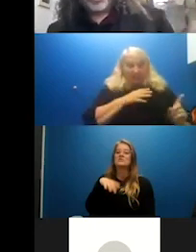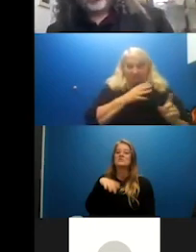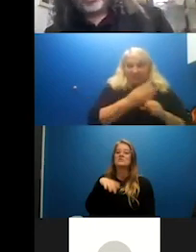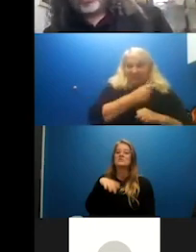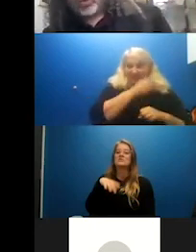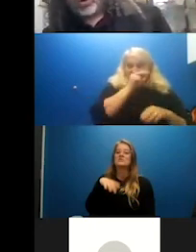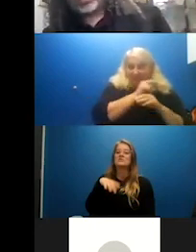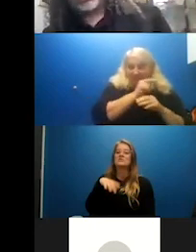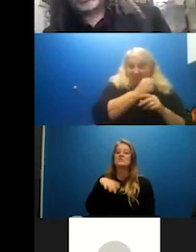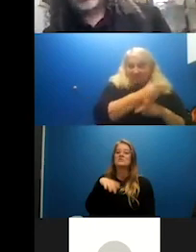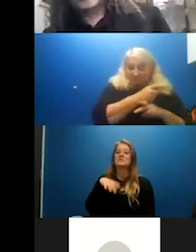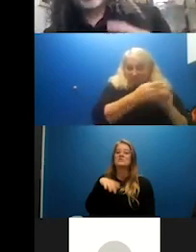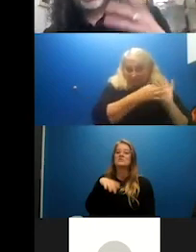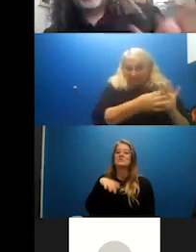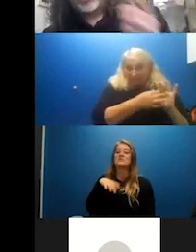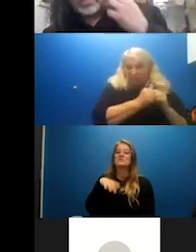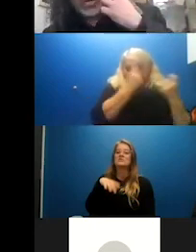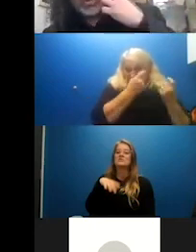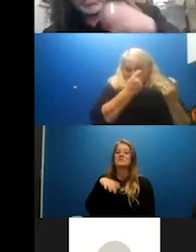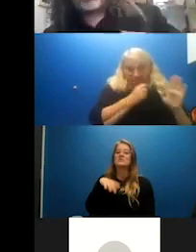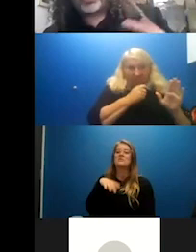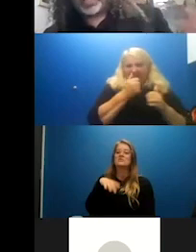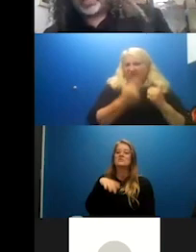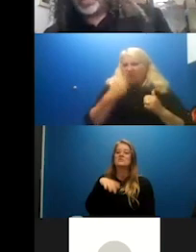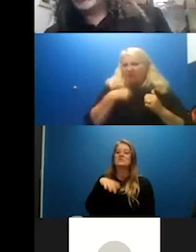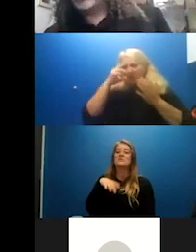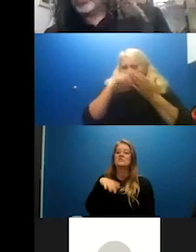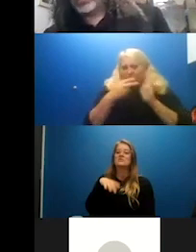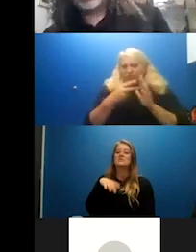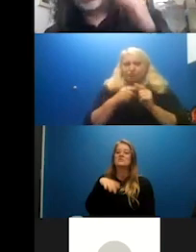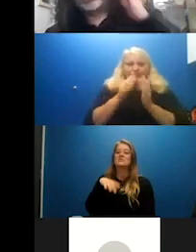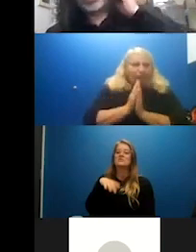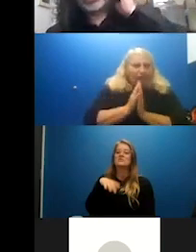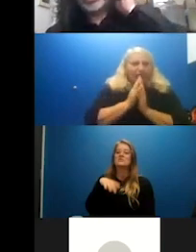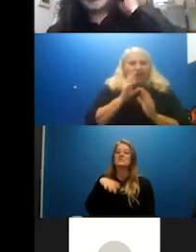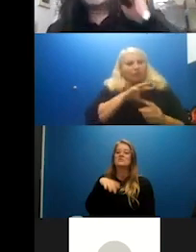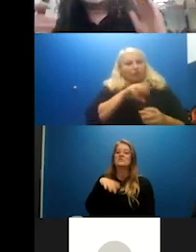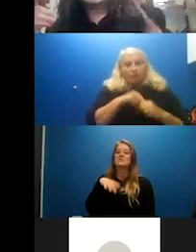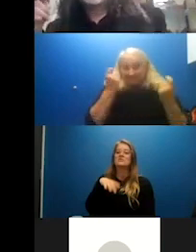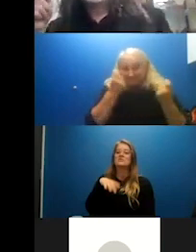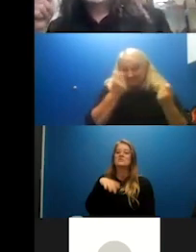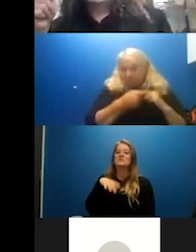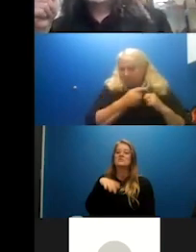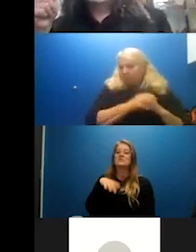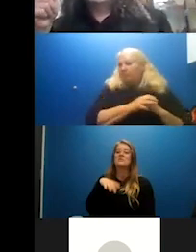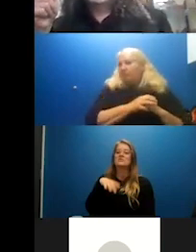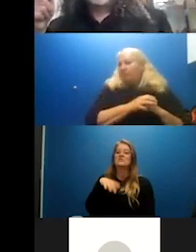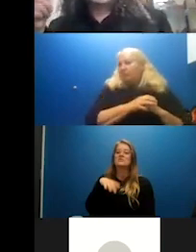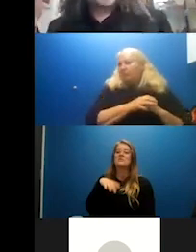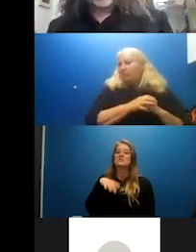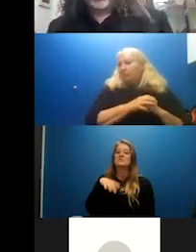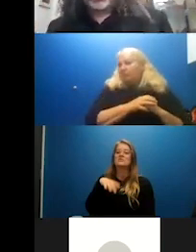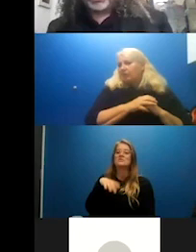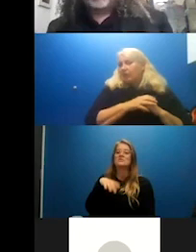the empowerment of the protocols of the ceremony. Everyone has a purpose to pray and contribute to ceremony. And there's